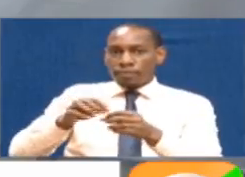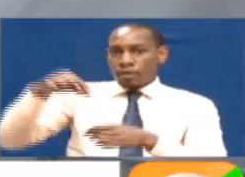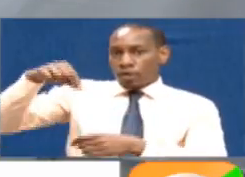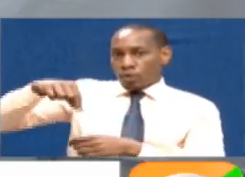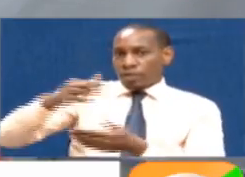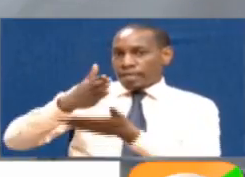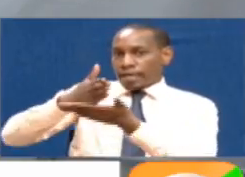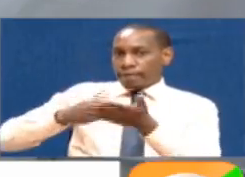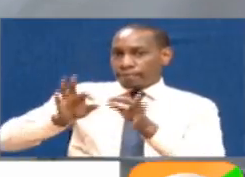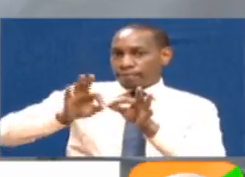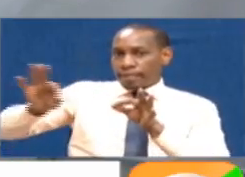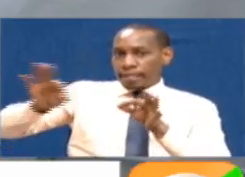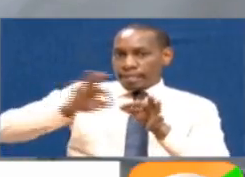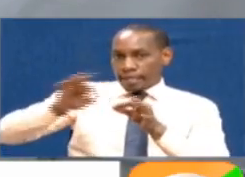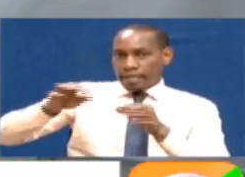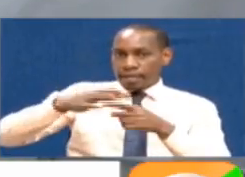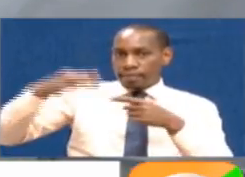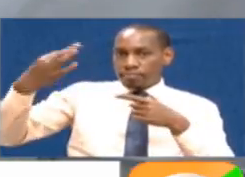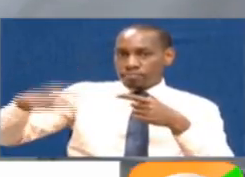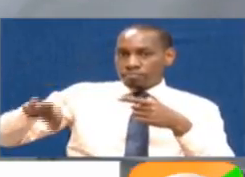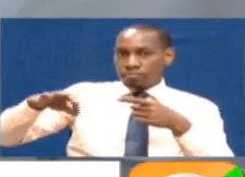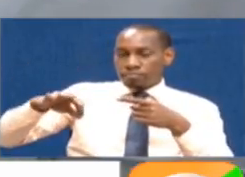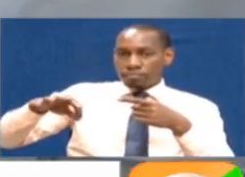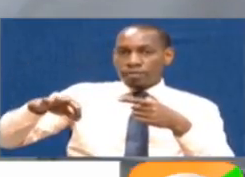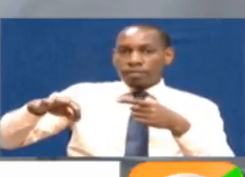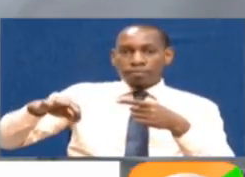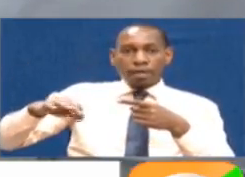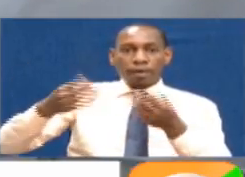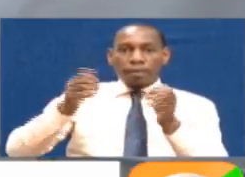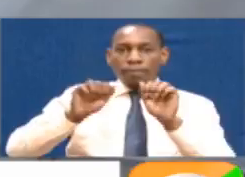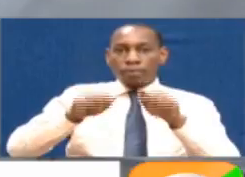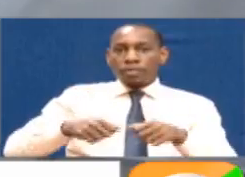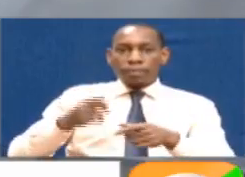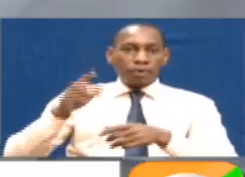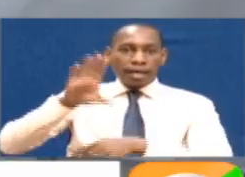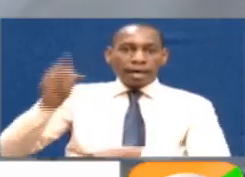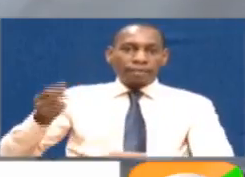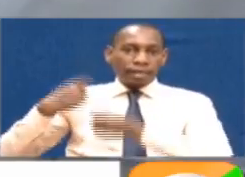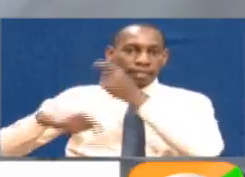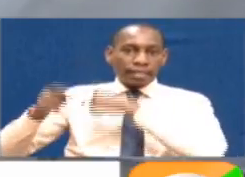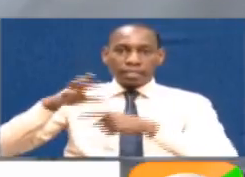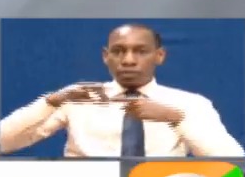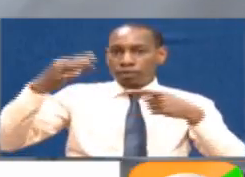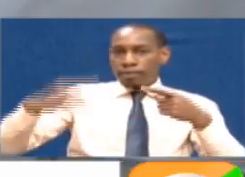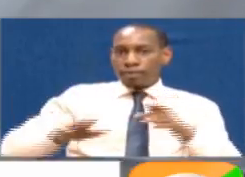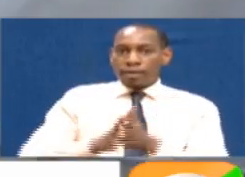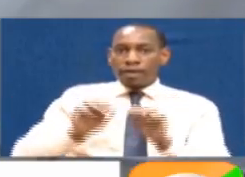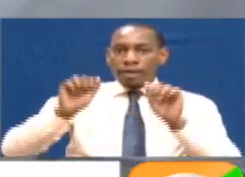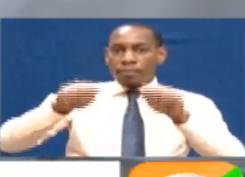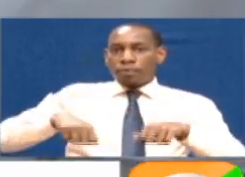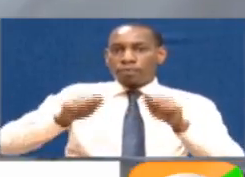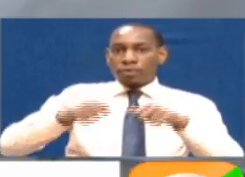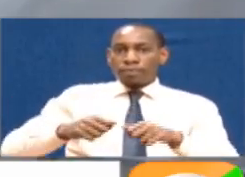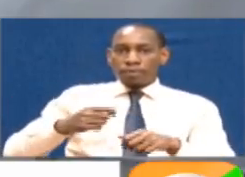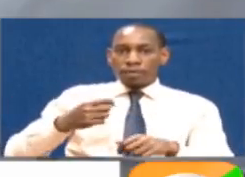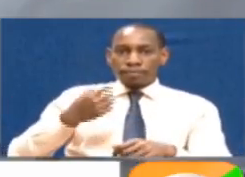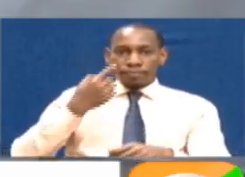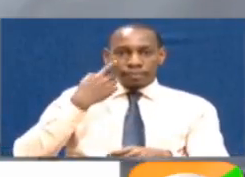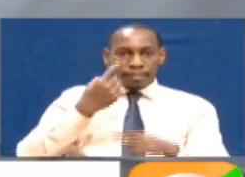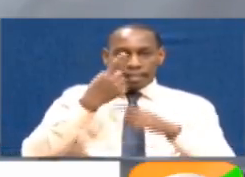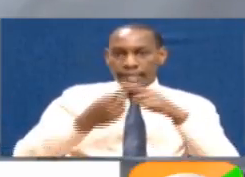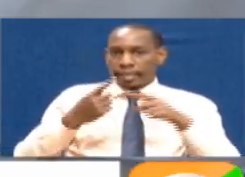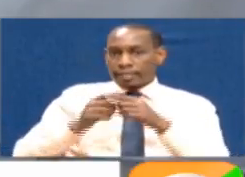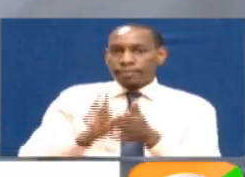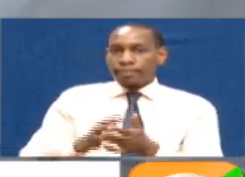acre of vegetables. It could be skumawiki, it could be African traditional vegetables, it could be cabbage, onions,